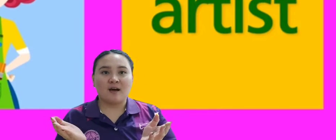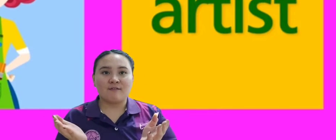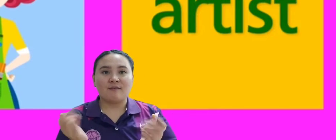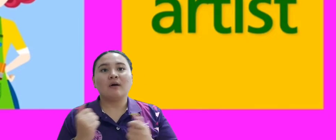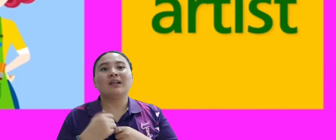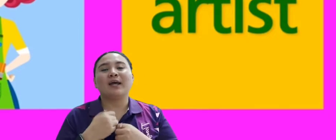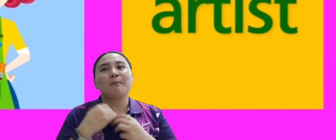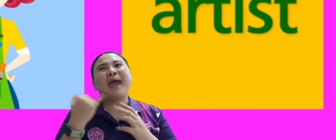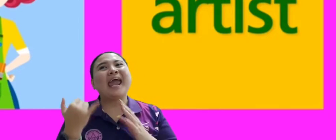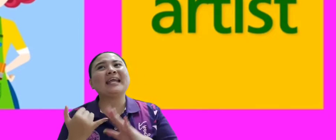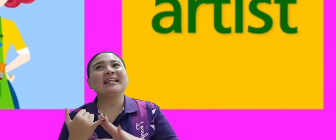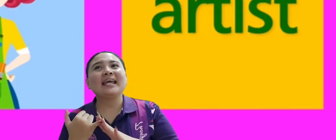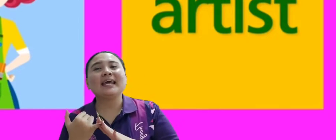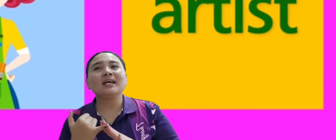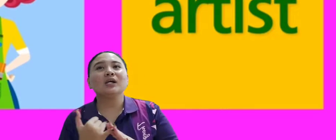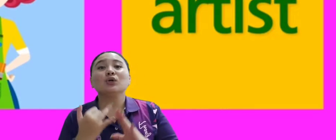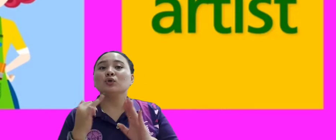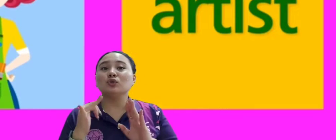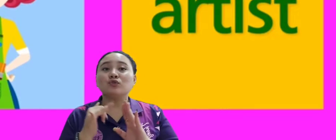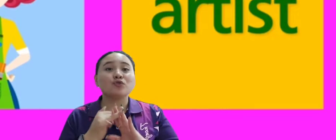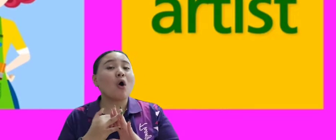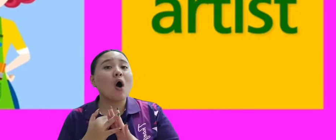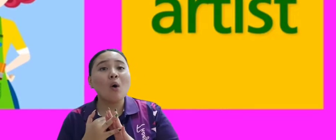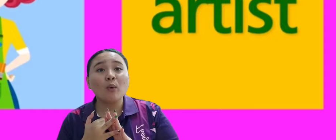creative stuff like painting,